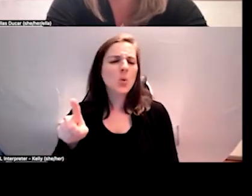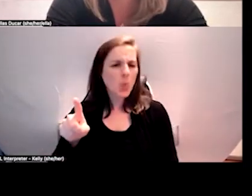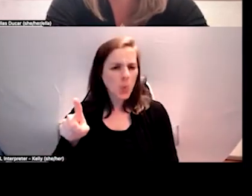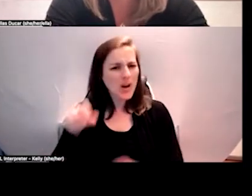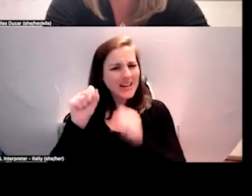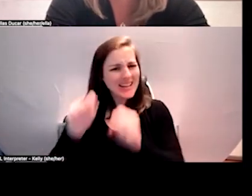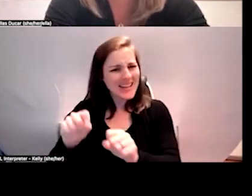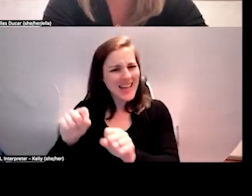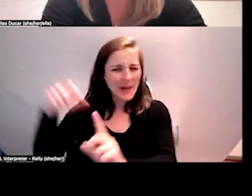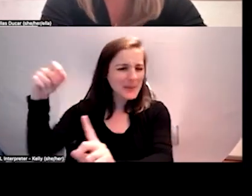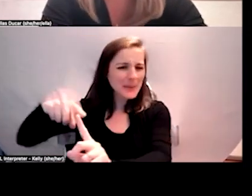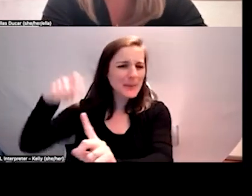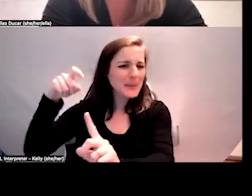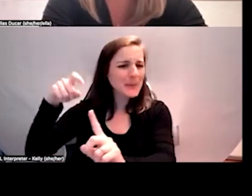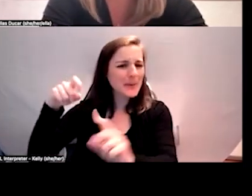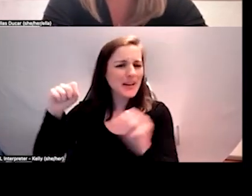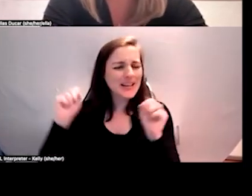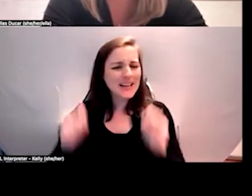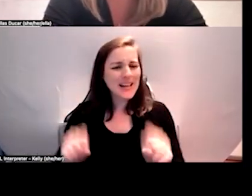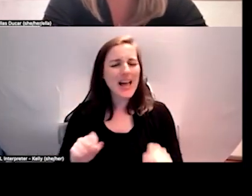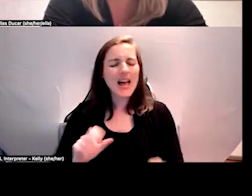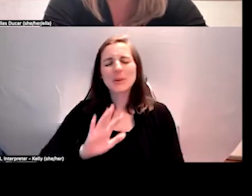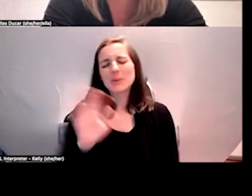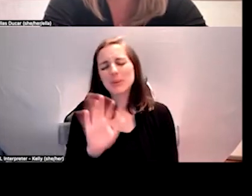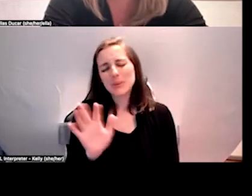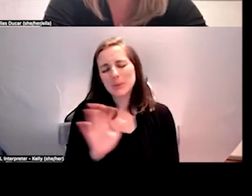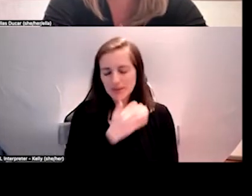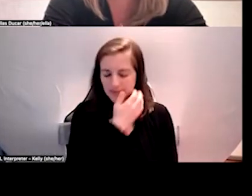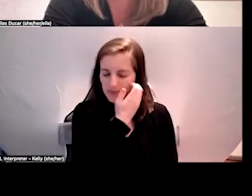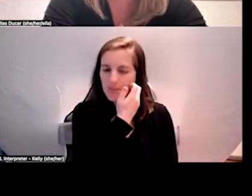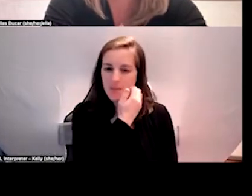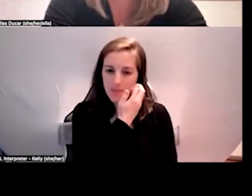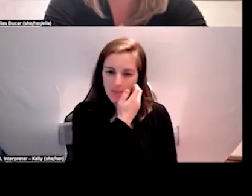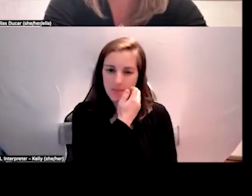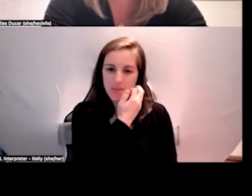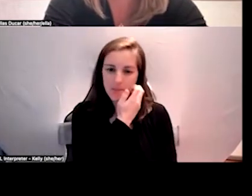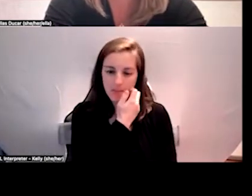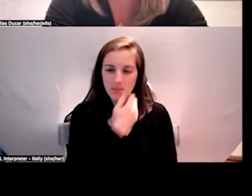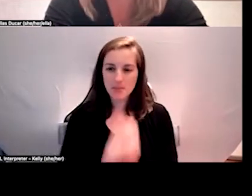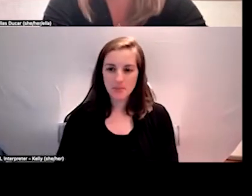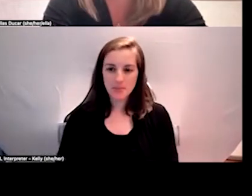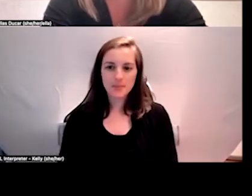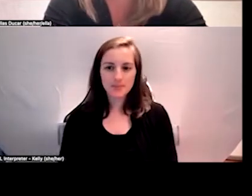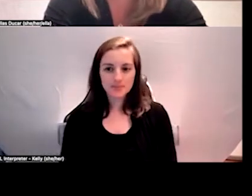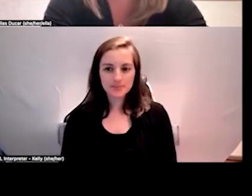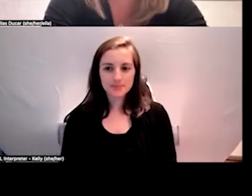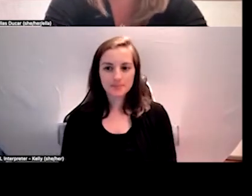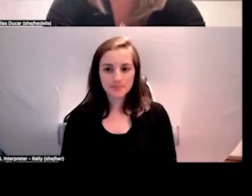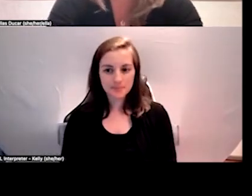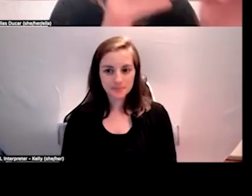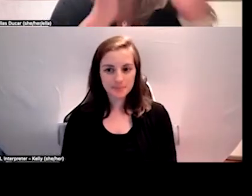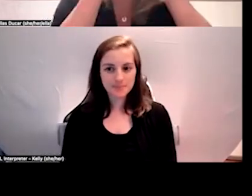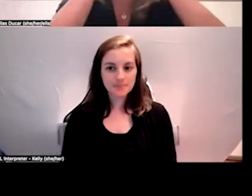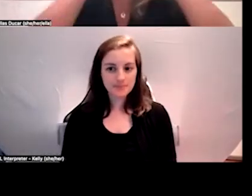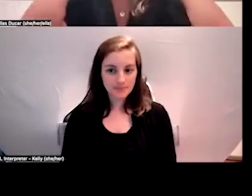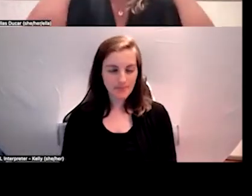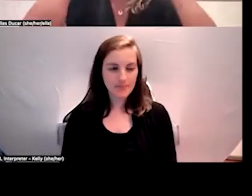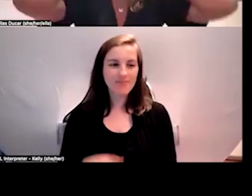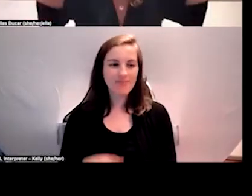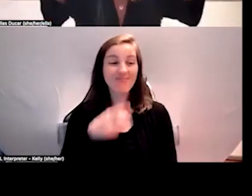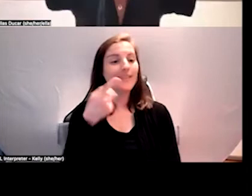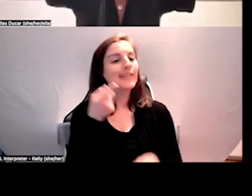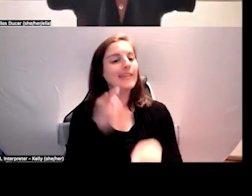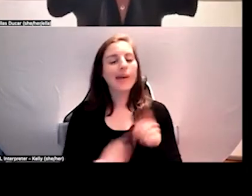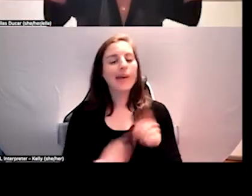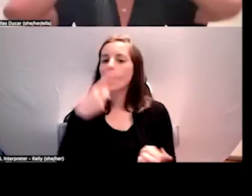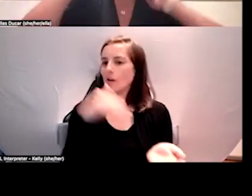well. So this isn't just one person that's saying that they are going to do this. This is an organizational